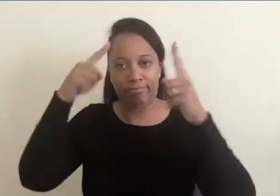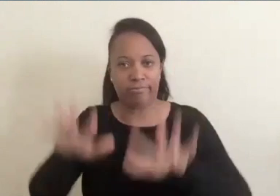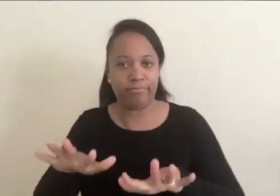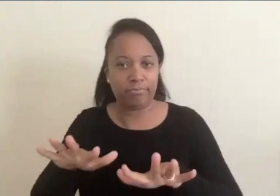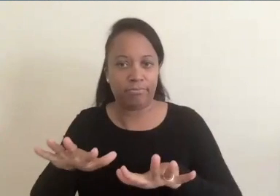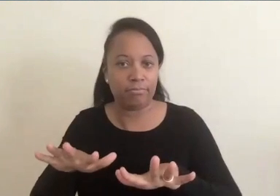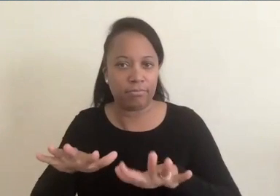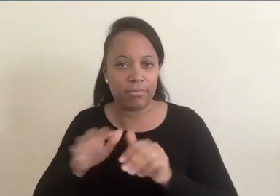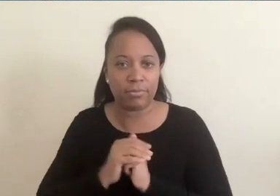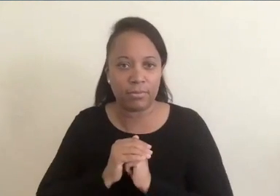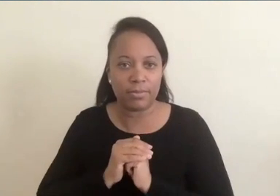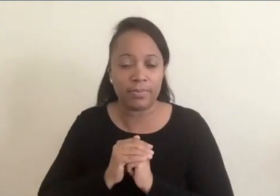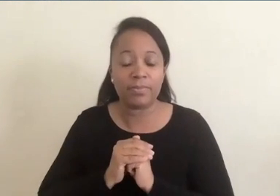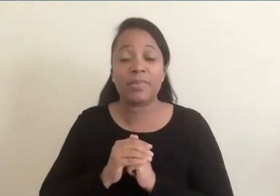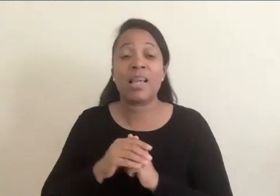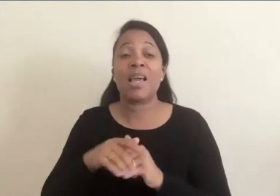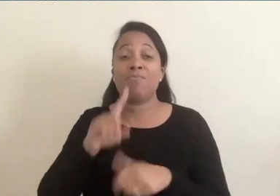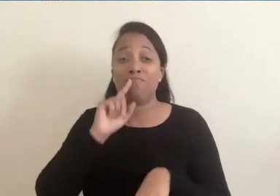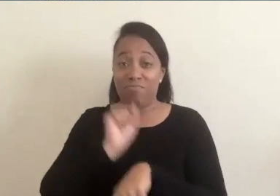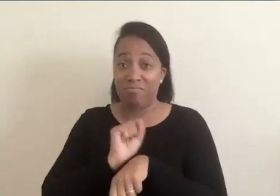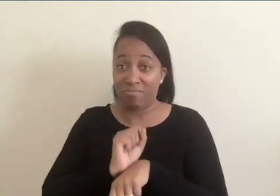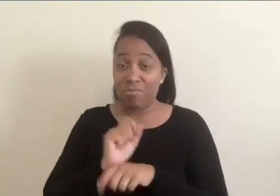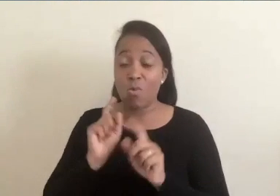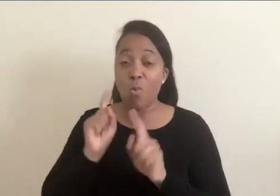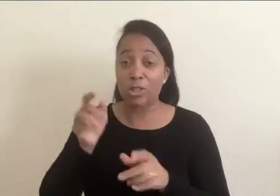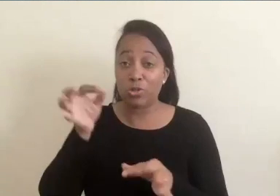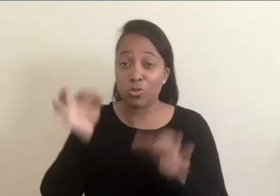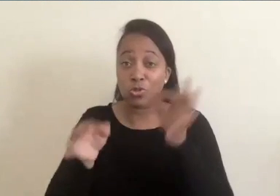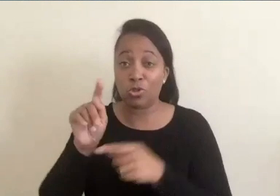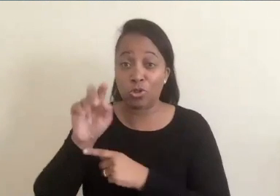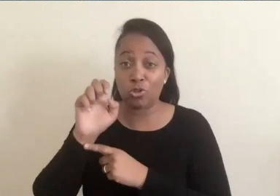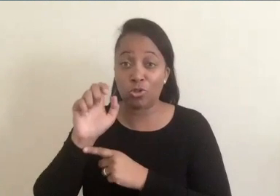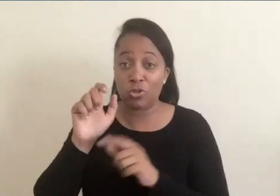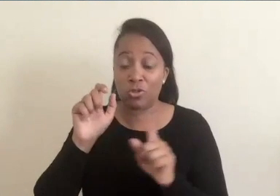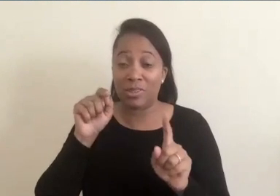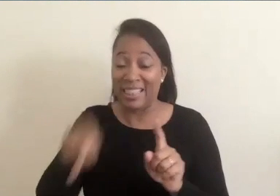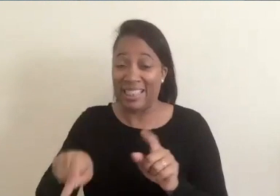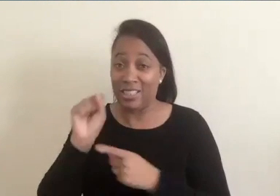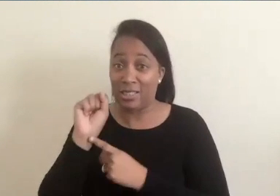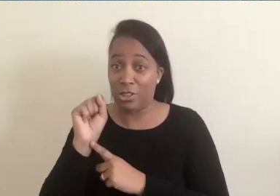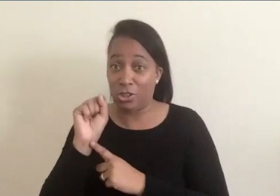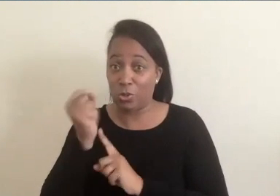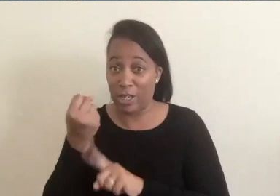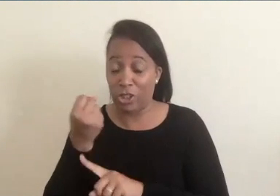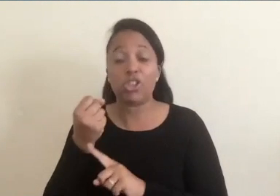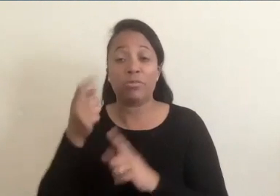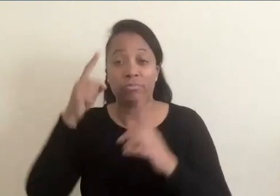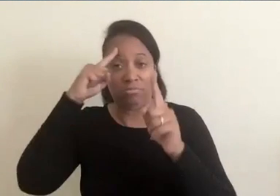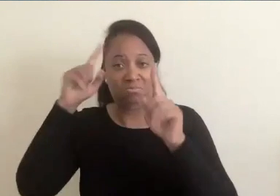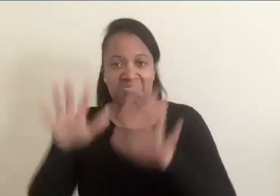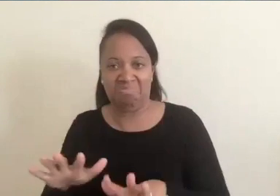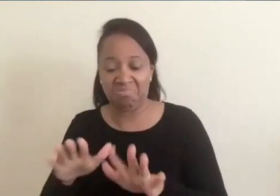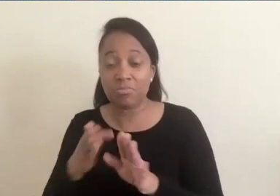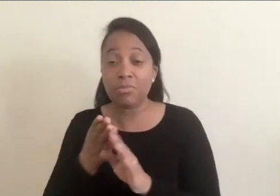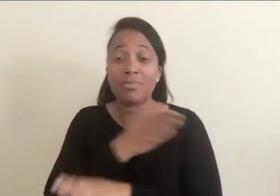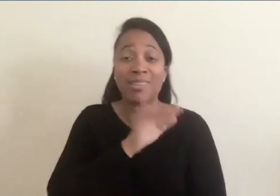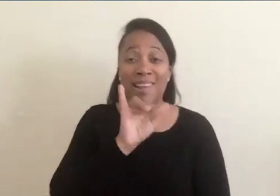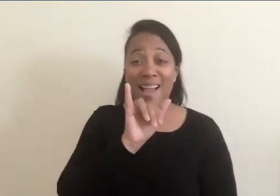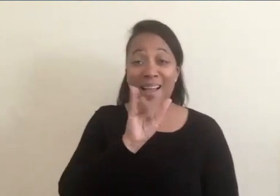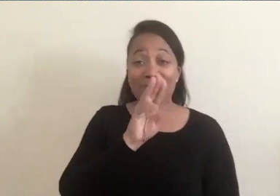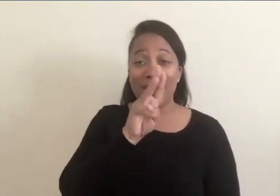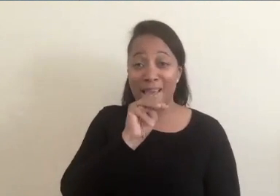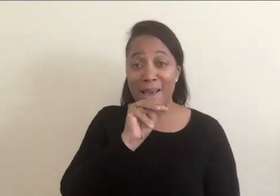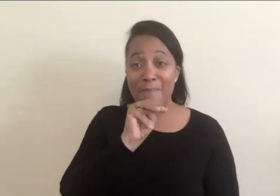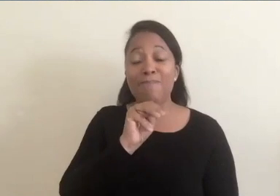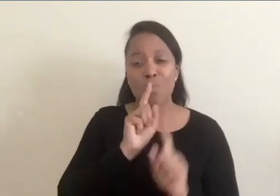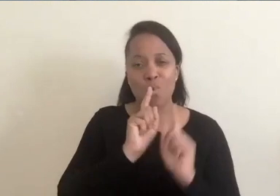study, it went to trial and it was even appealed. In this case study, it was settled. It didn't go to